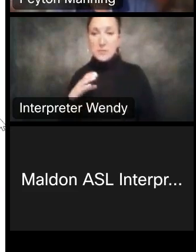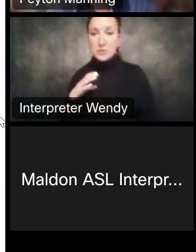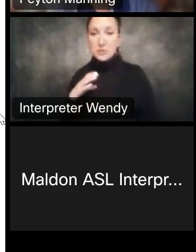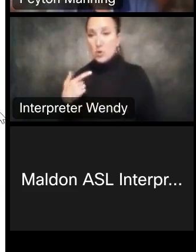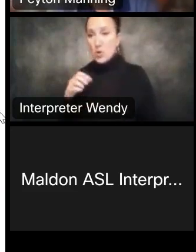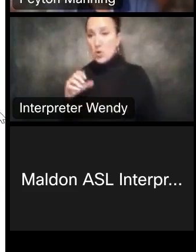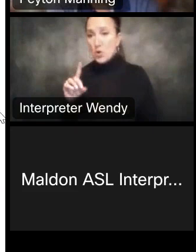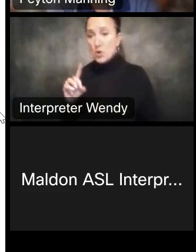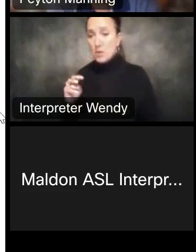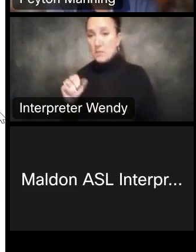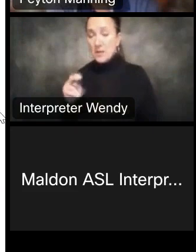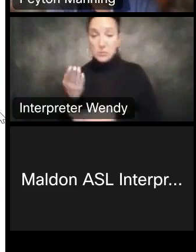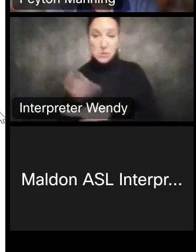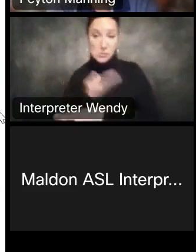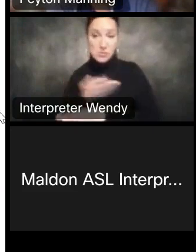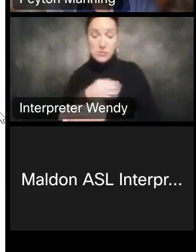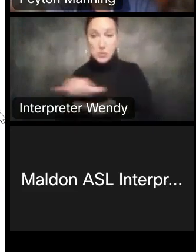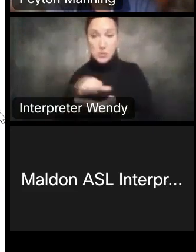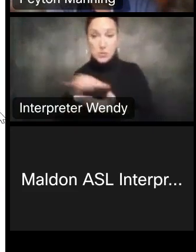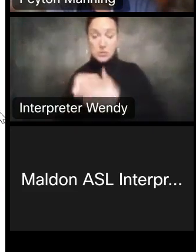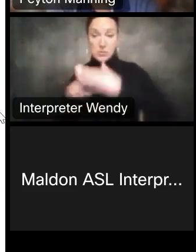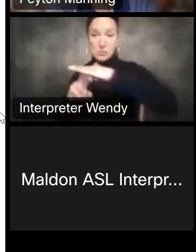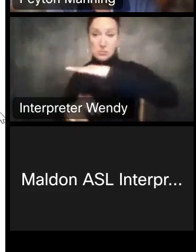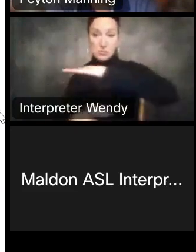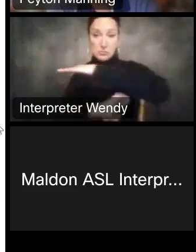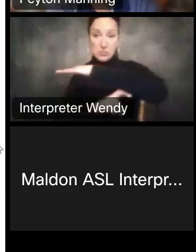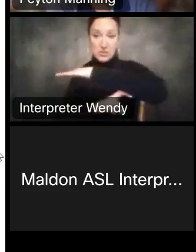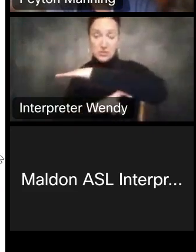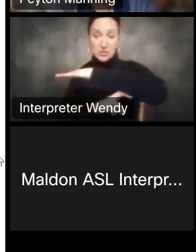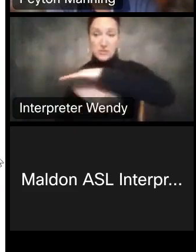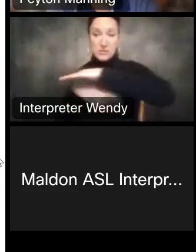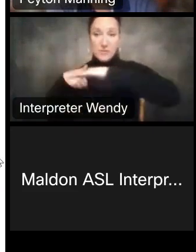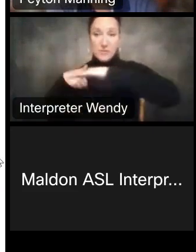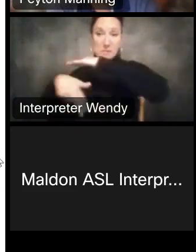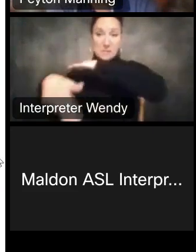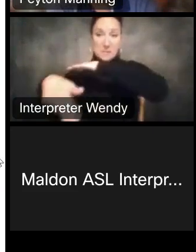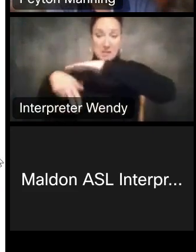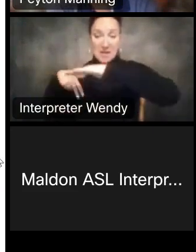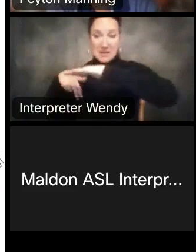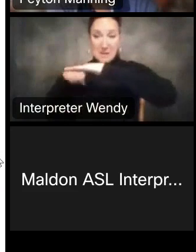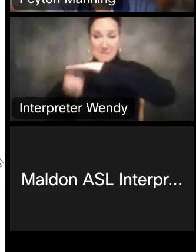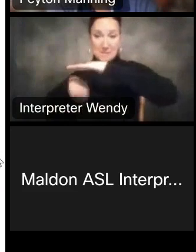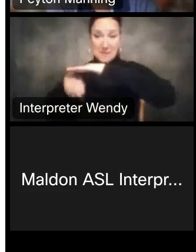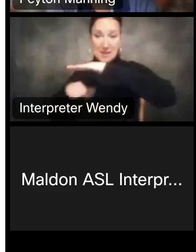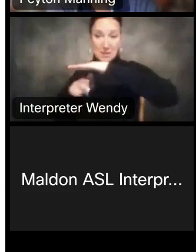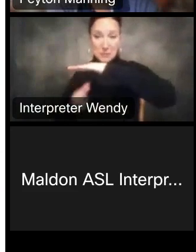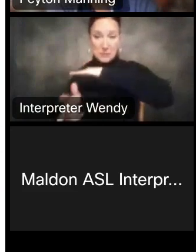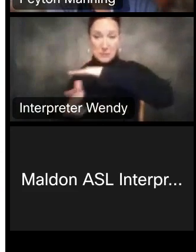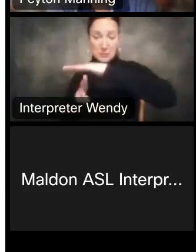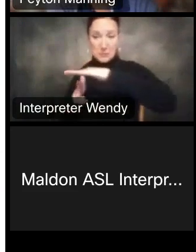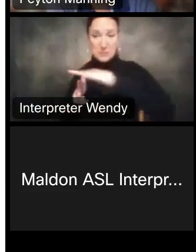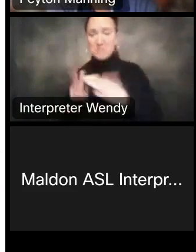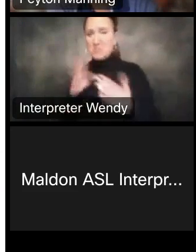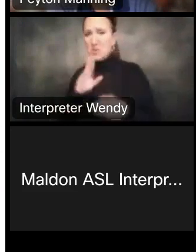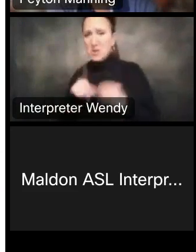be improvements to the New York Avenue Bridge over the tracks for the pedestrian/bike facilities? Have you talked to MPS about connecting